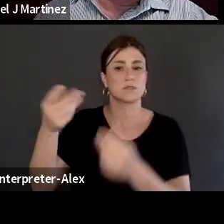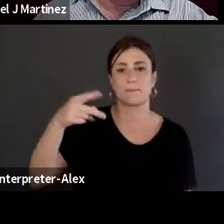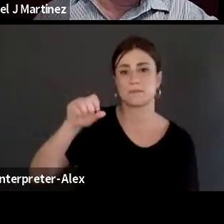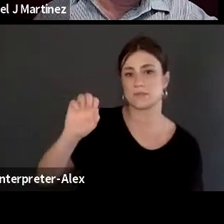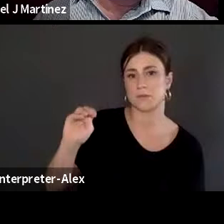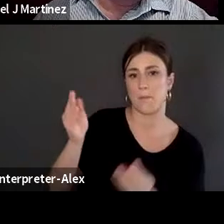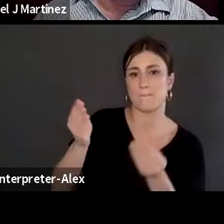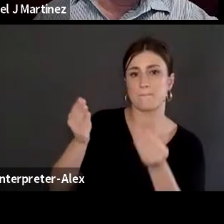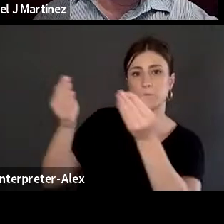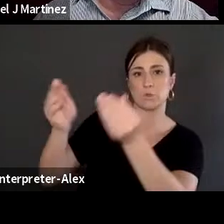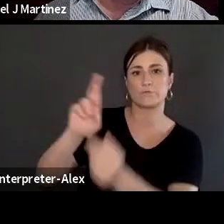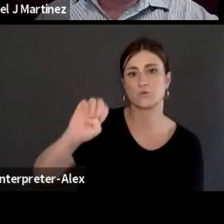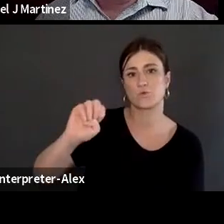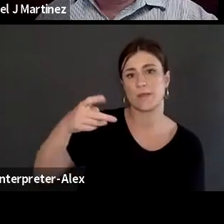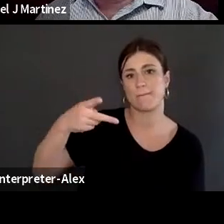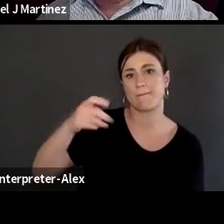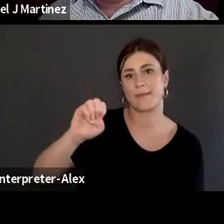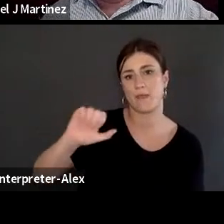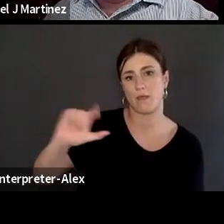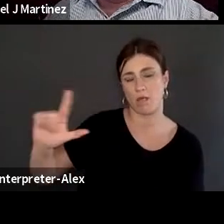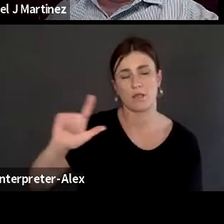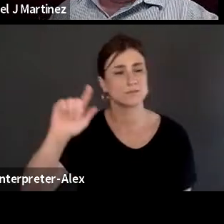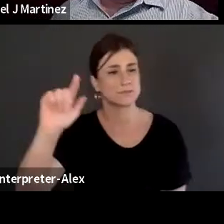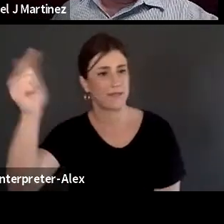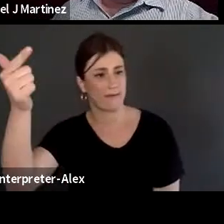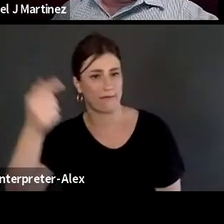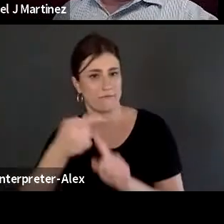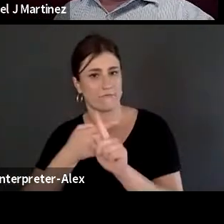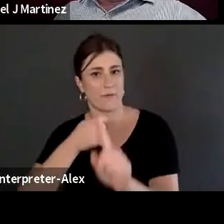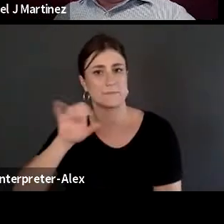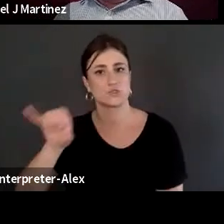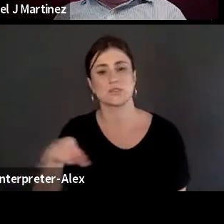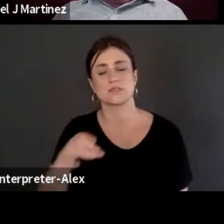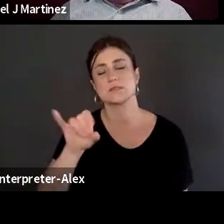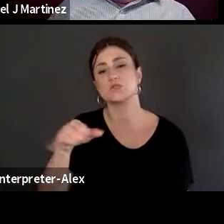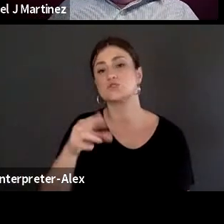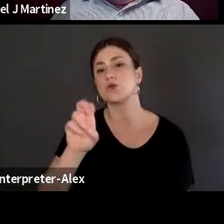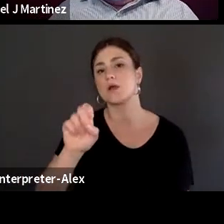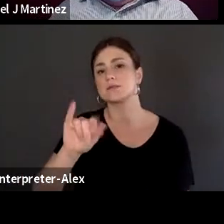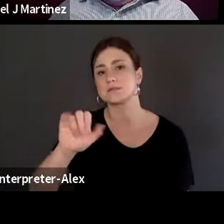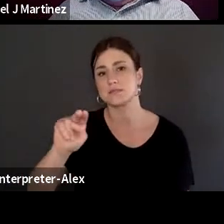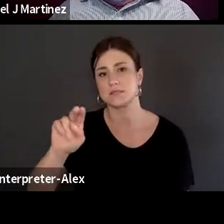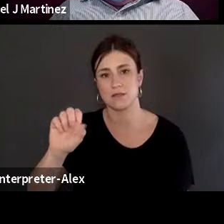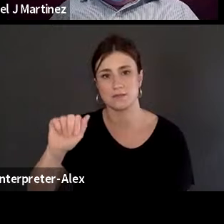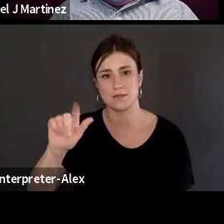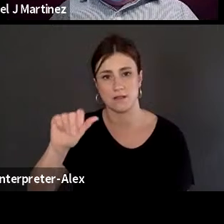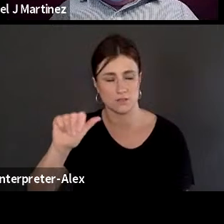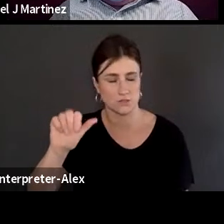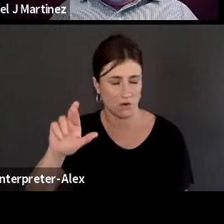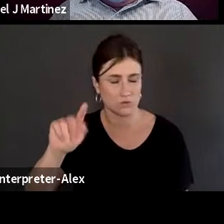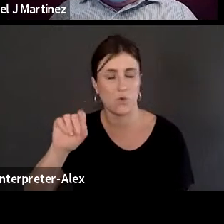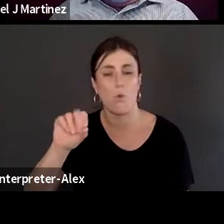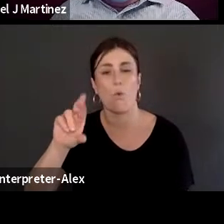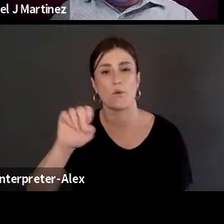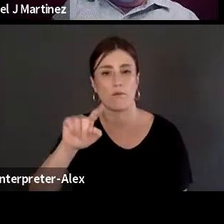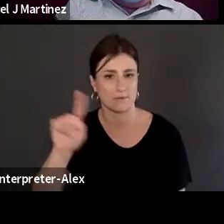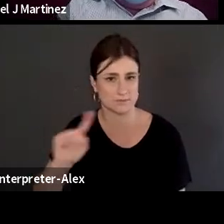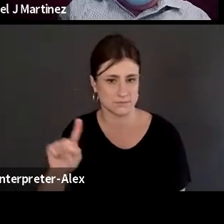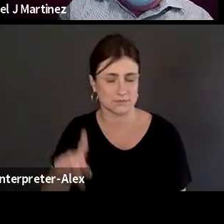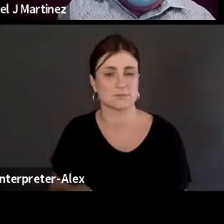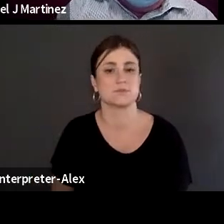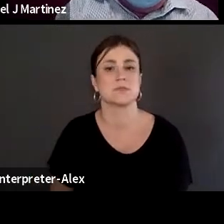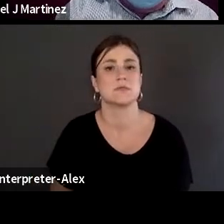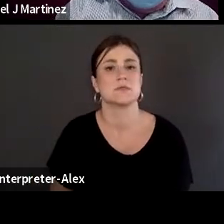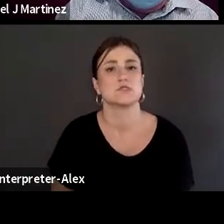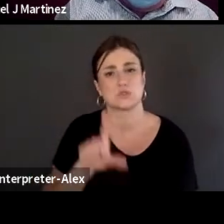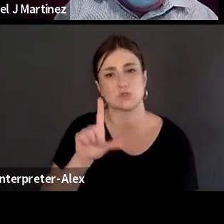sir. Second. Very well. We have a motion to repeal resolution 2021-13 with a